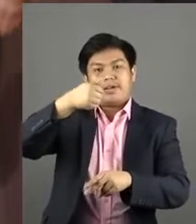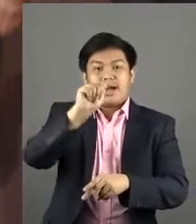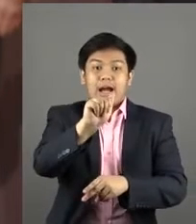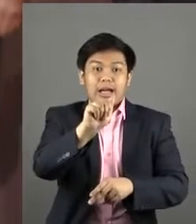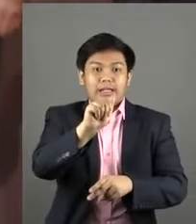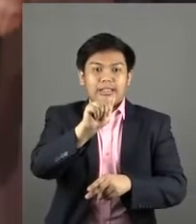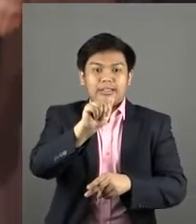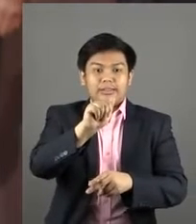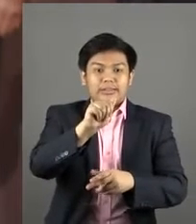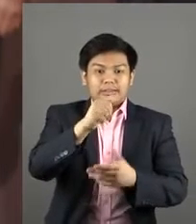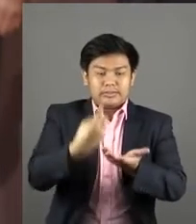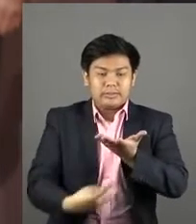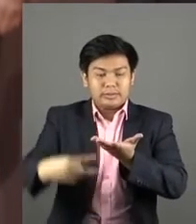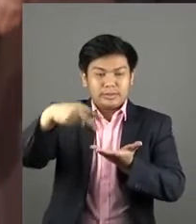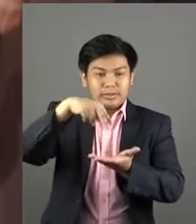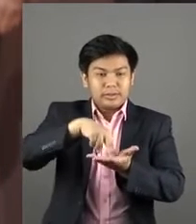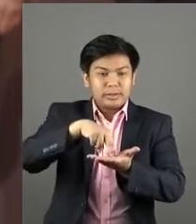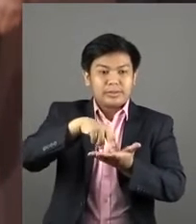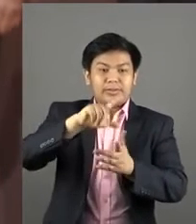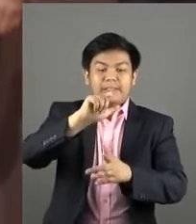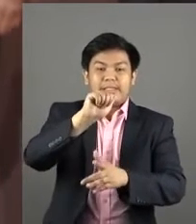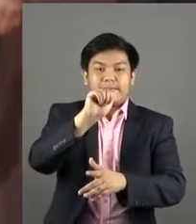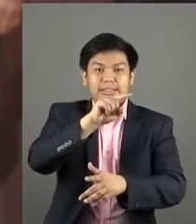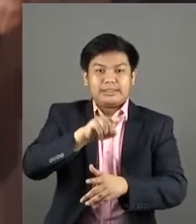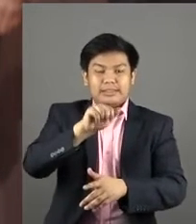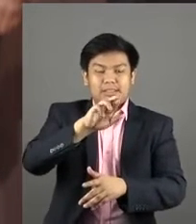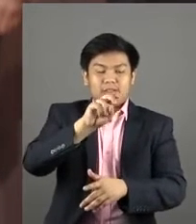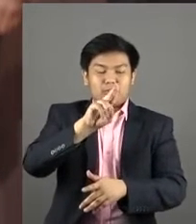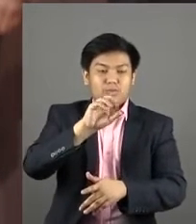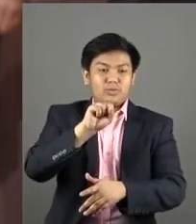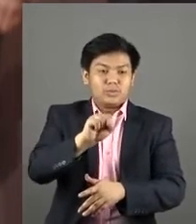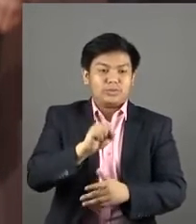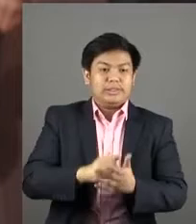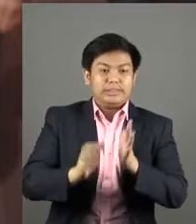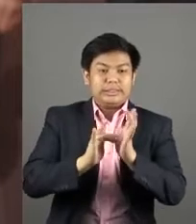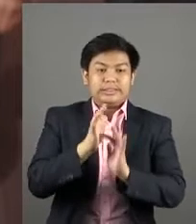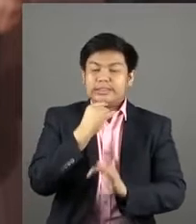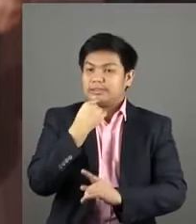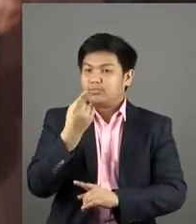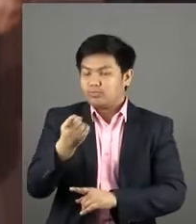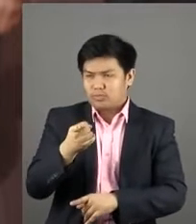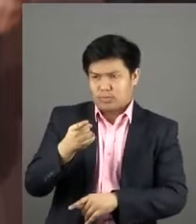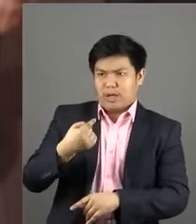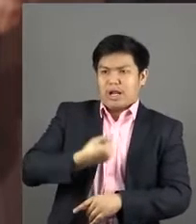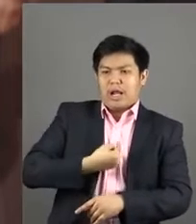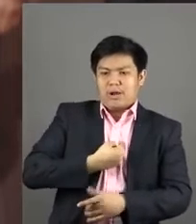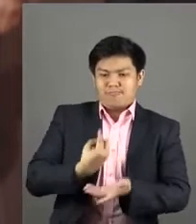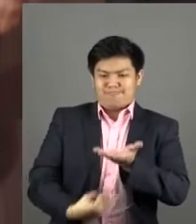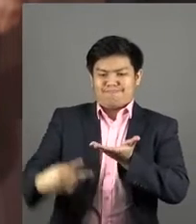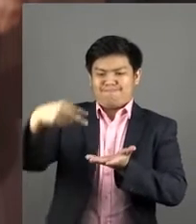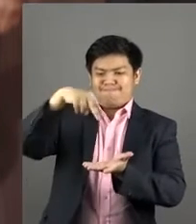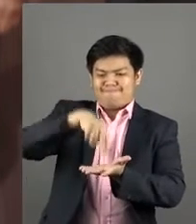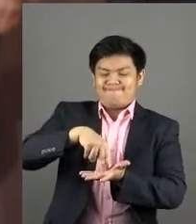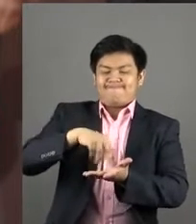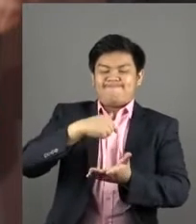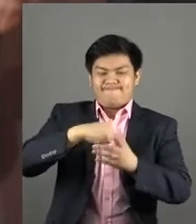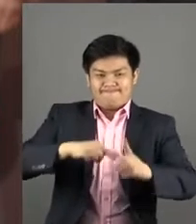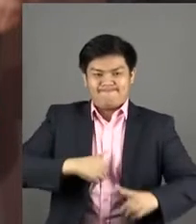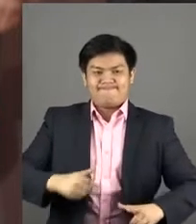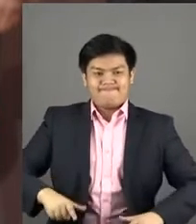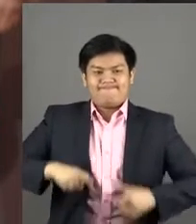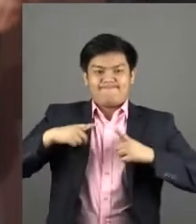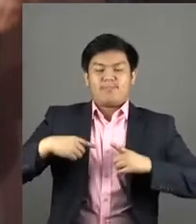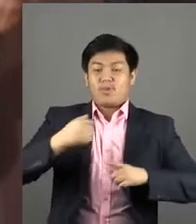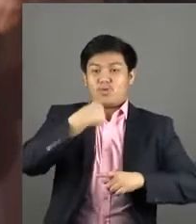of Lazarus from the dead. And Jesus said to Martha, "I am the resurrection and the life. He